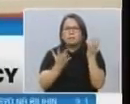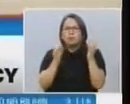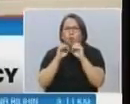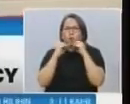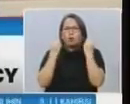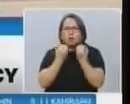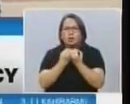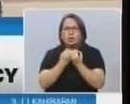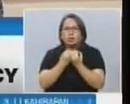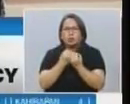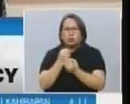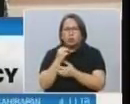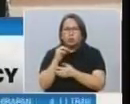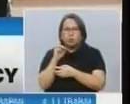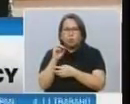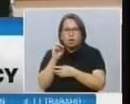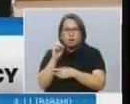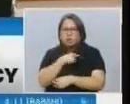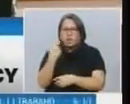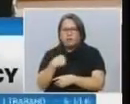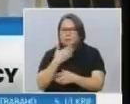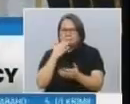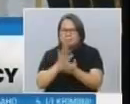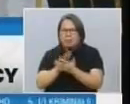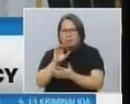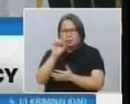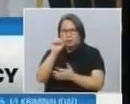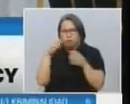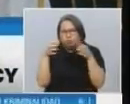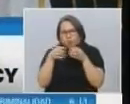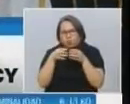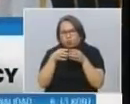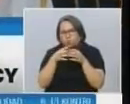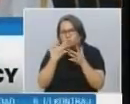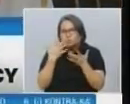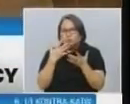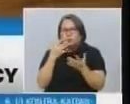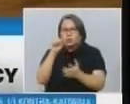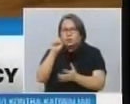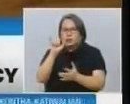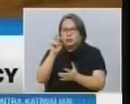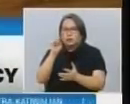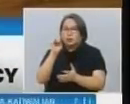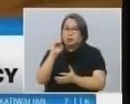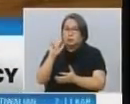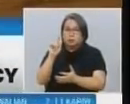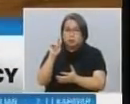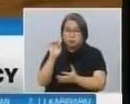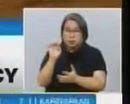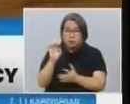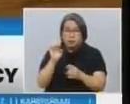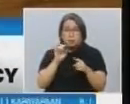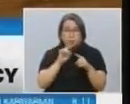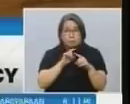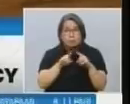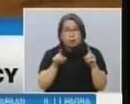organization called Wu Syndicate. Our improved relationship with China, however, does not mean that we will waver